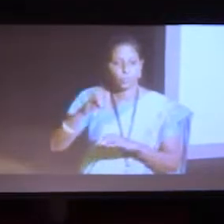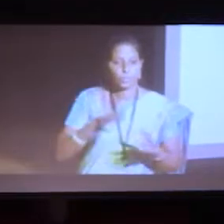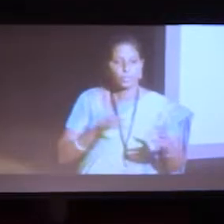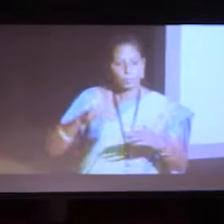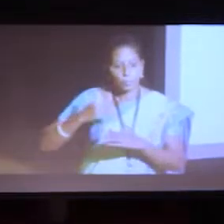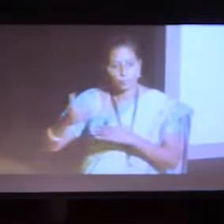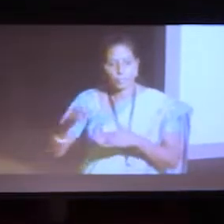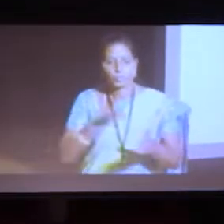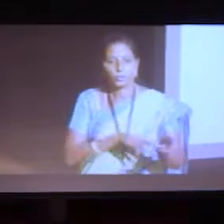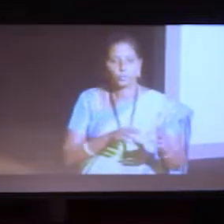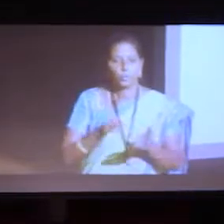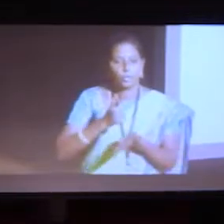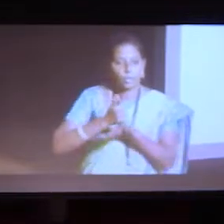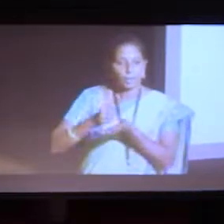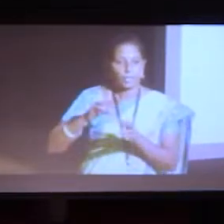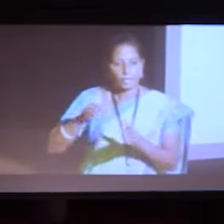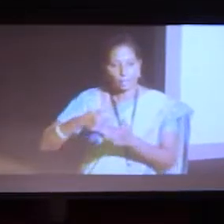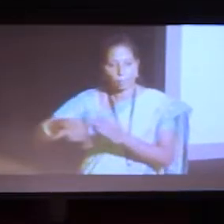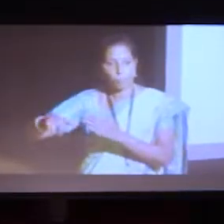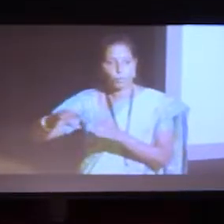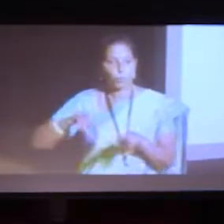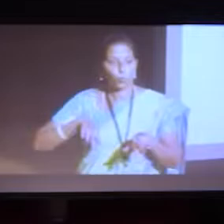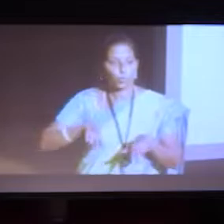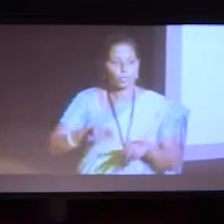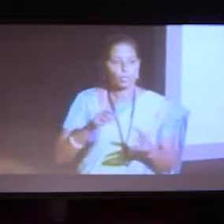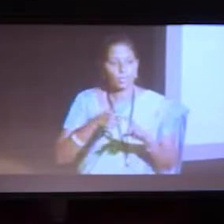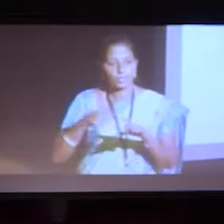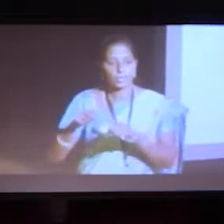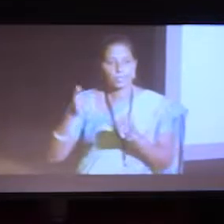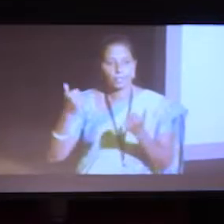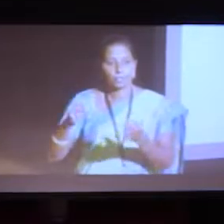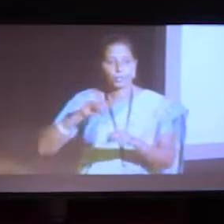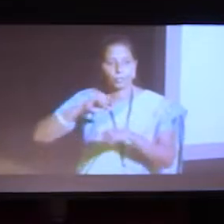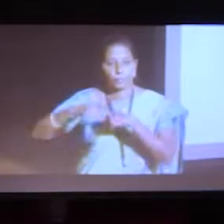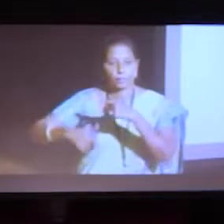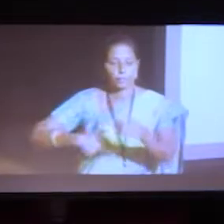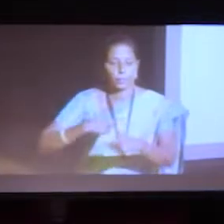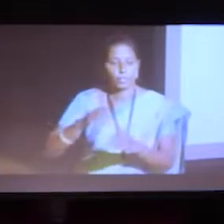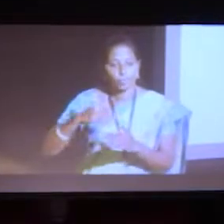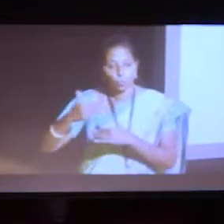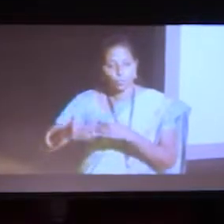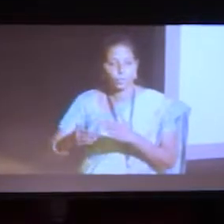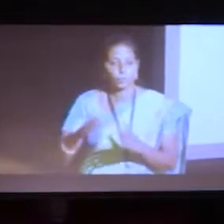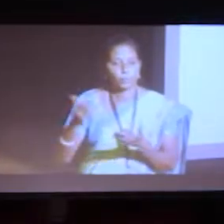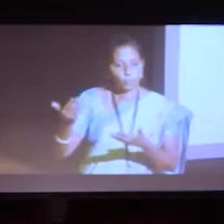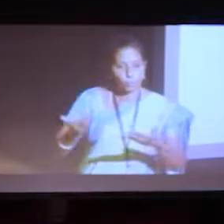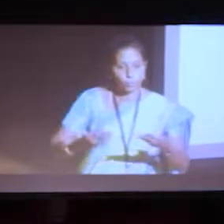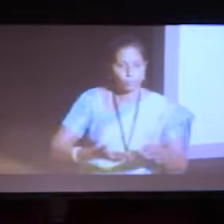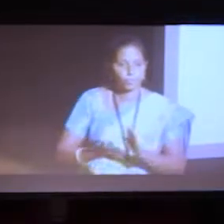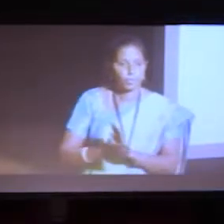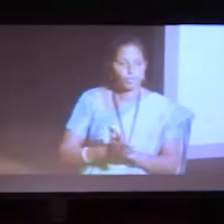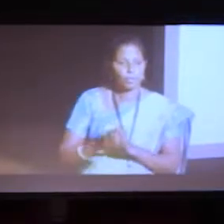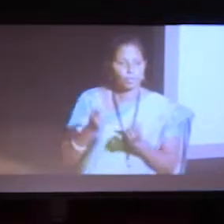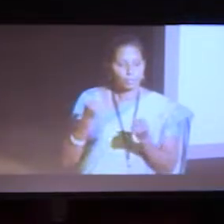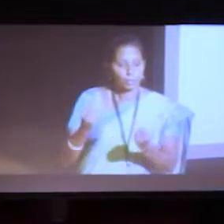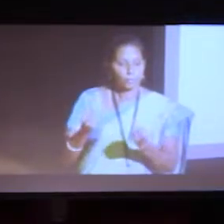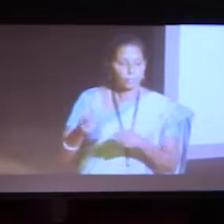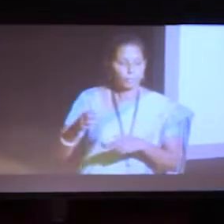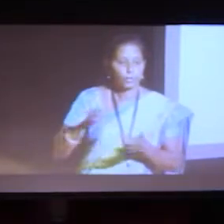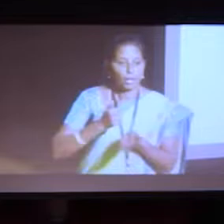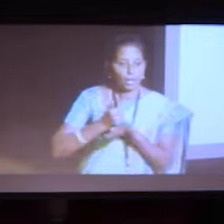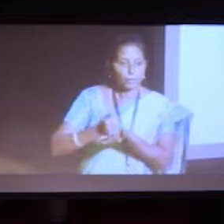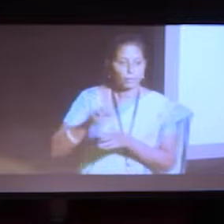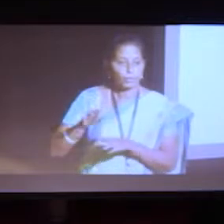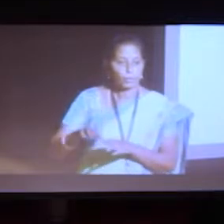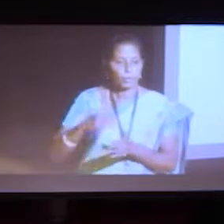of working with people in every division of the company and all around the world to help to